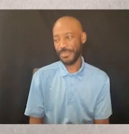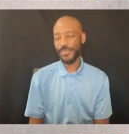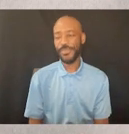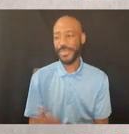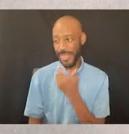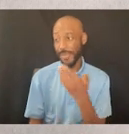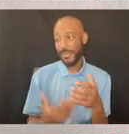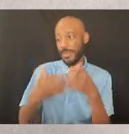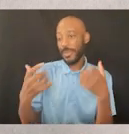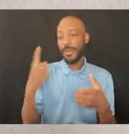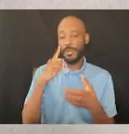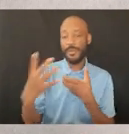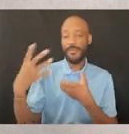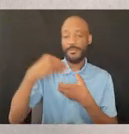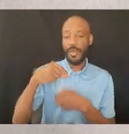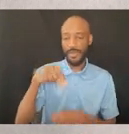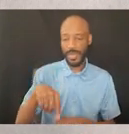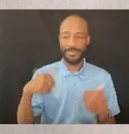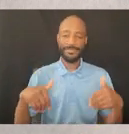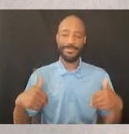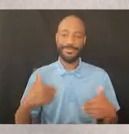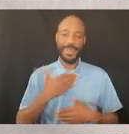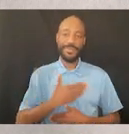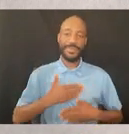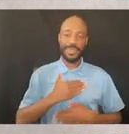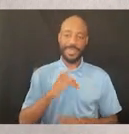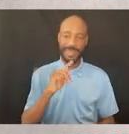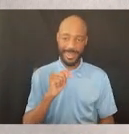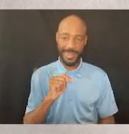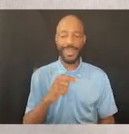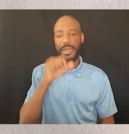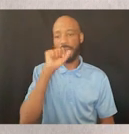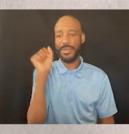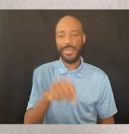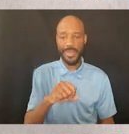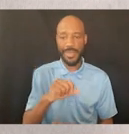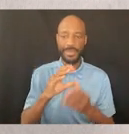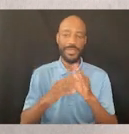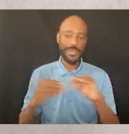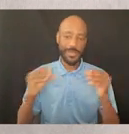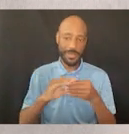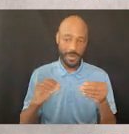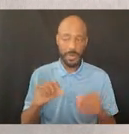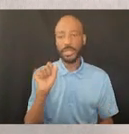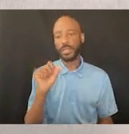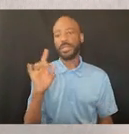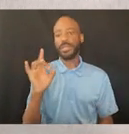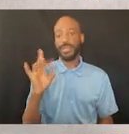so much for being part of this. I really appreciate it. And I love the story. that must have been a terrifying time